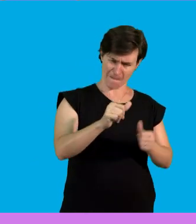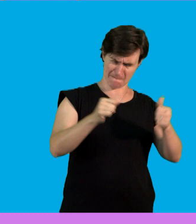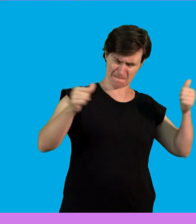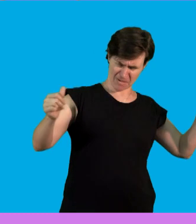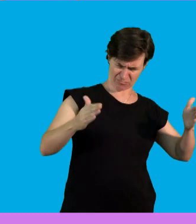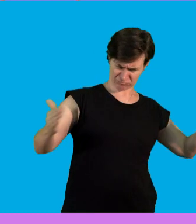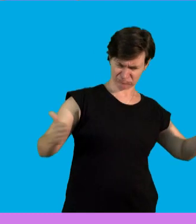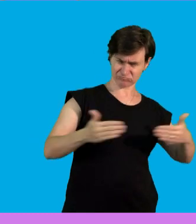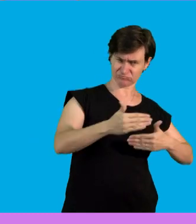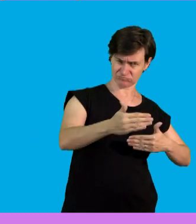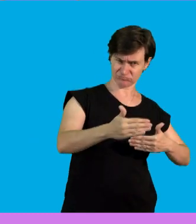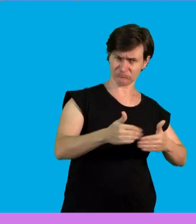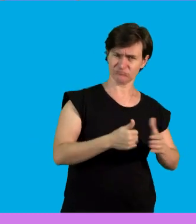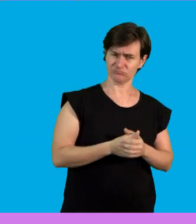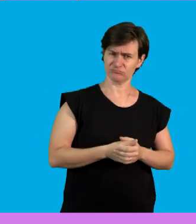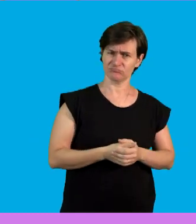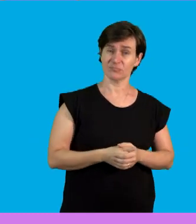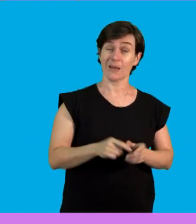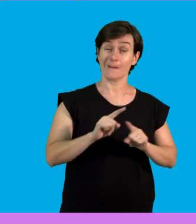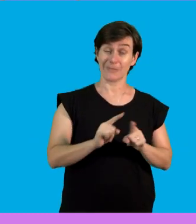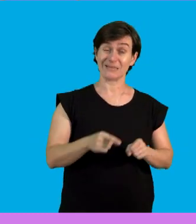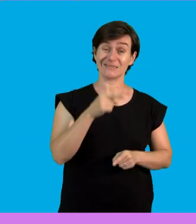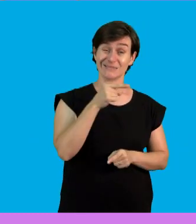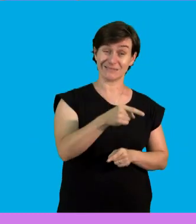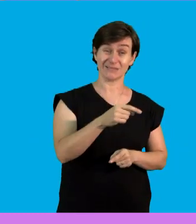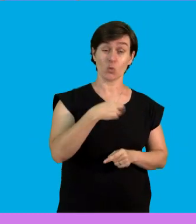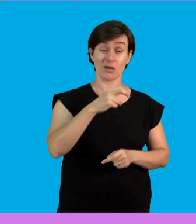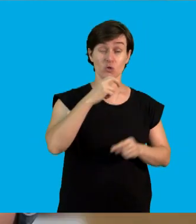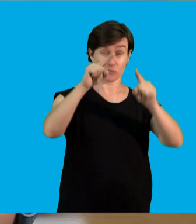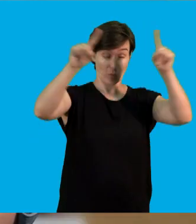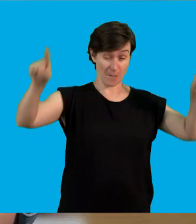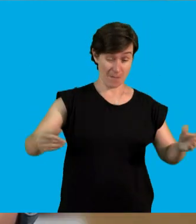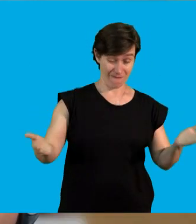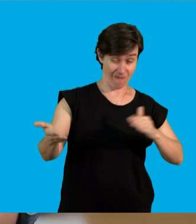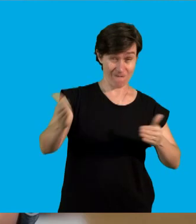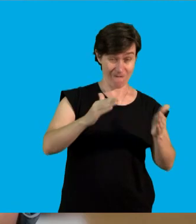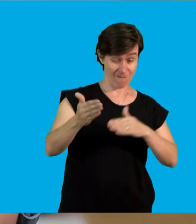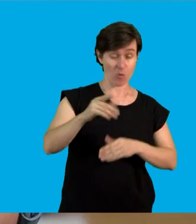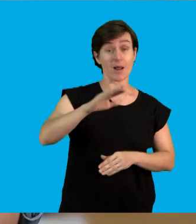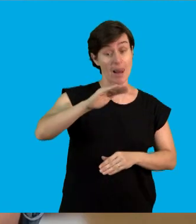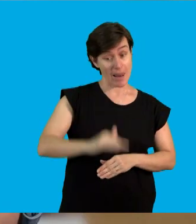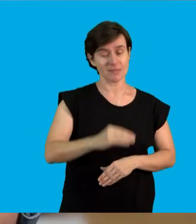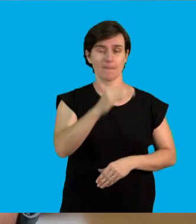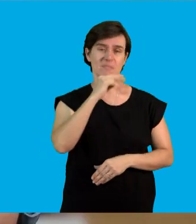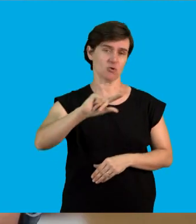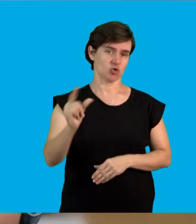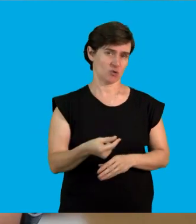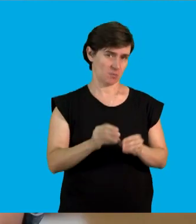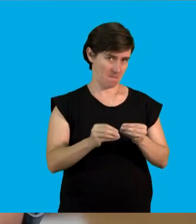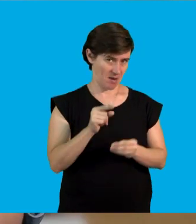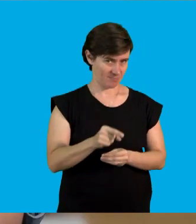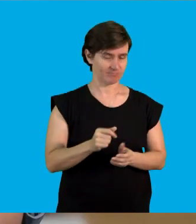looks bigger, the amount of cardboard that we're going to use is less, and that will be cheaper to